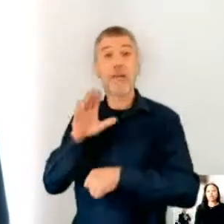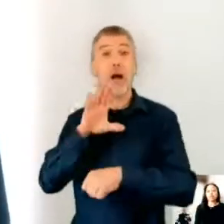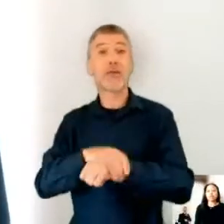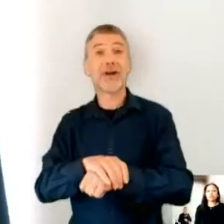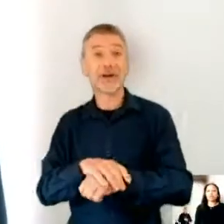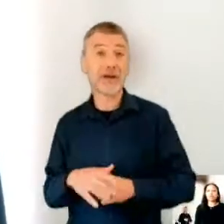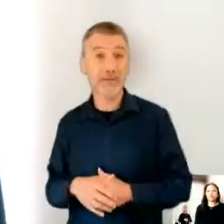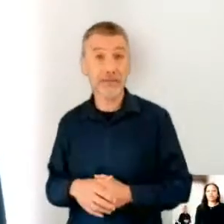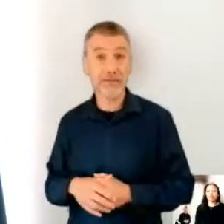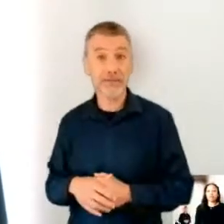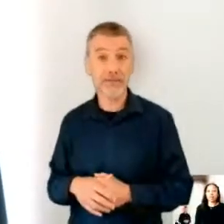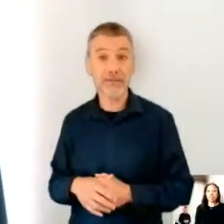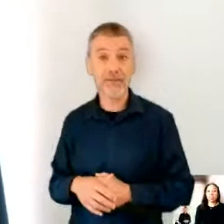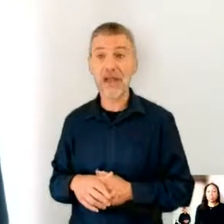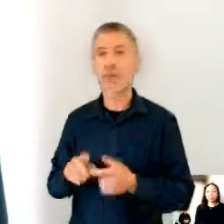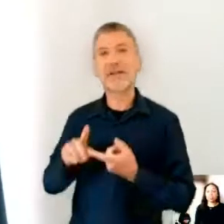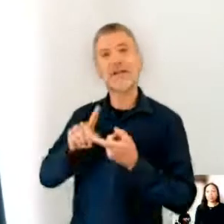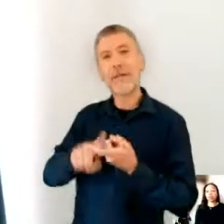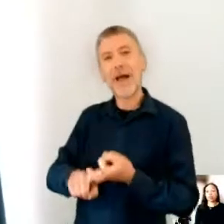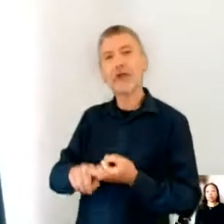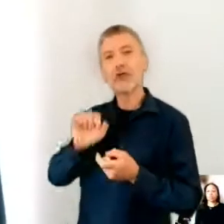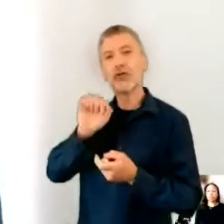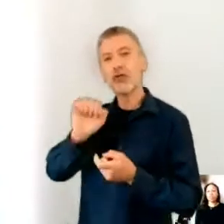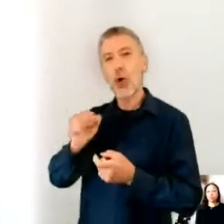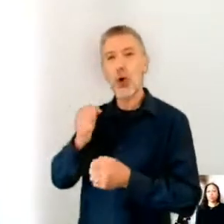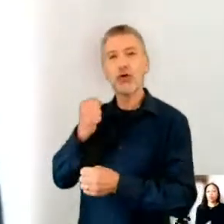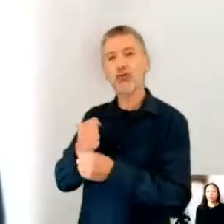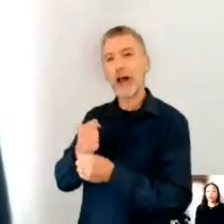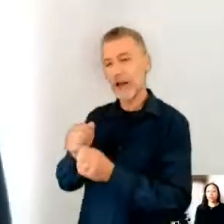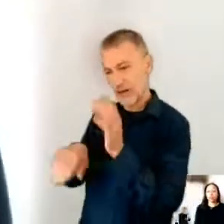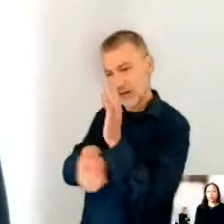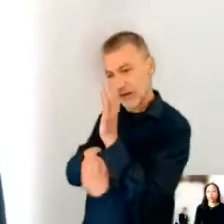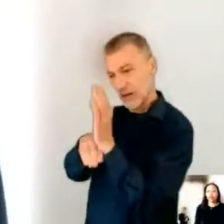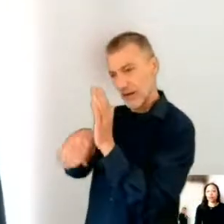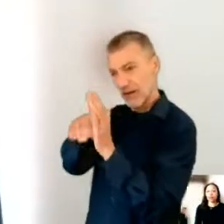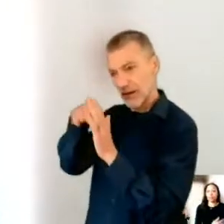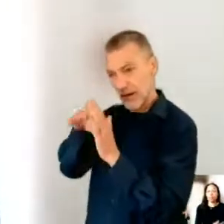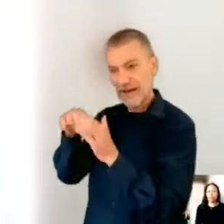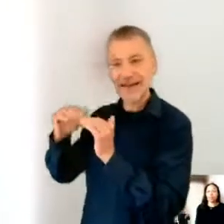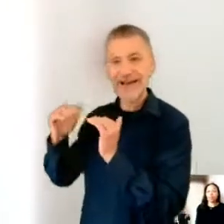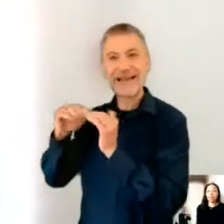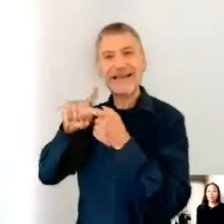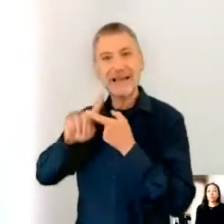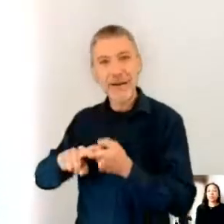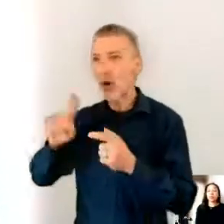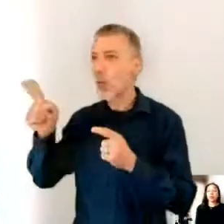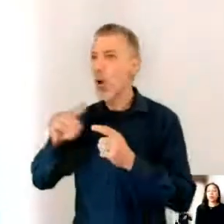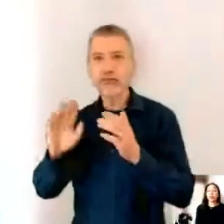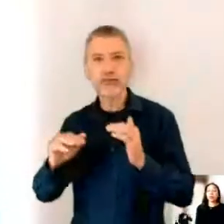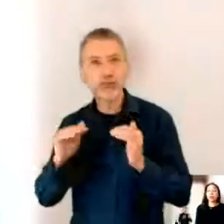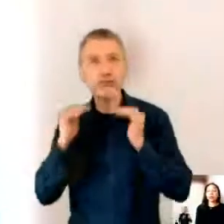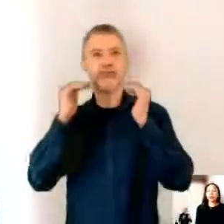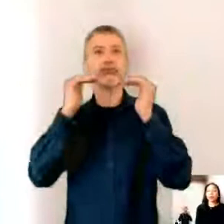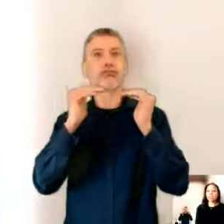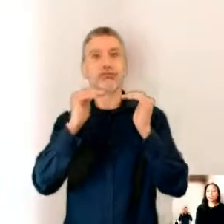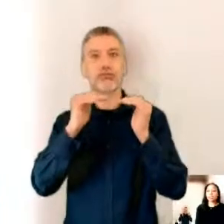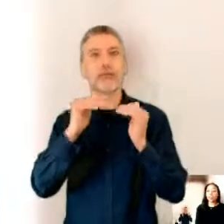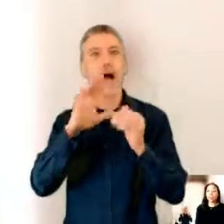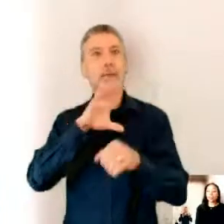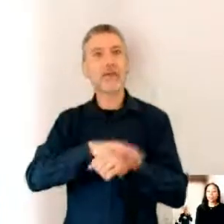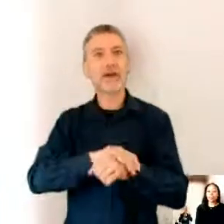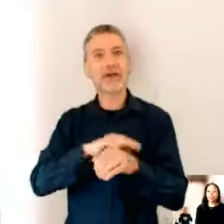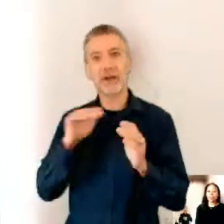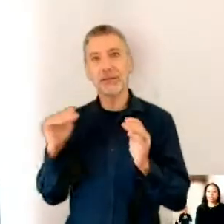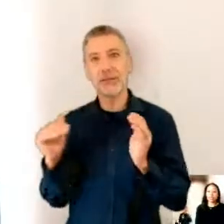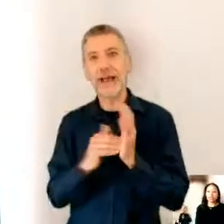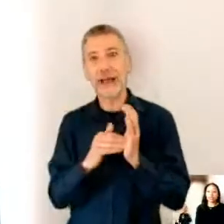and depending on the grades that you get, you can kind of, do what level fits that. So I did do well